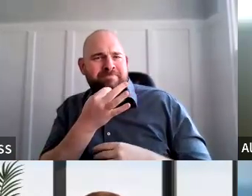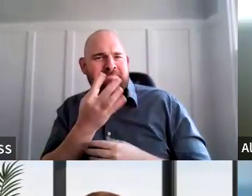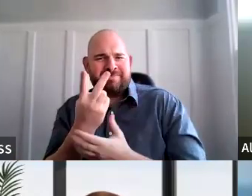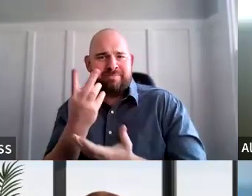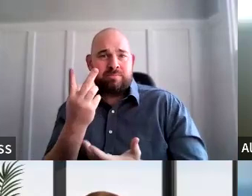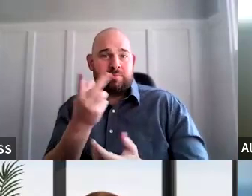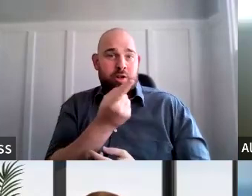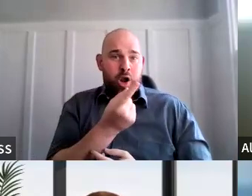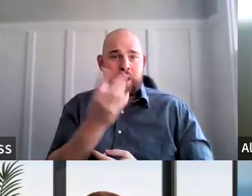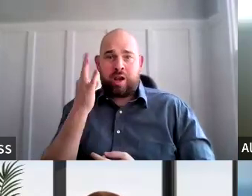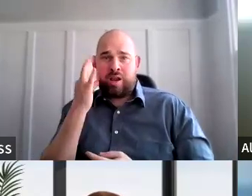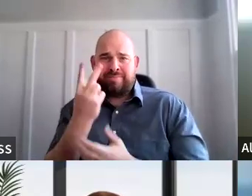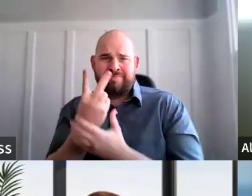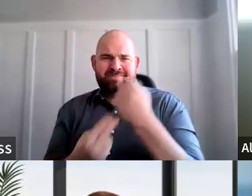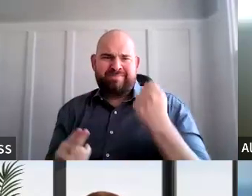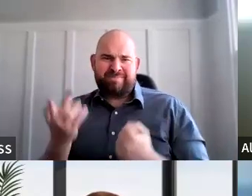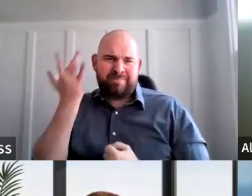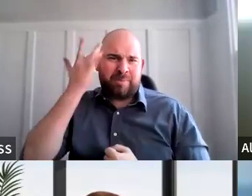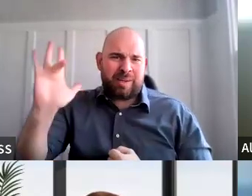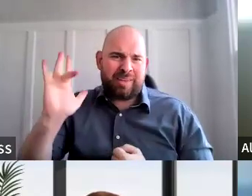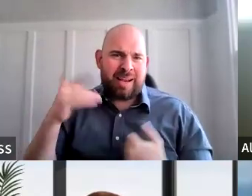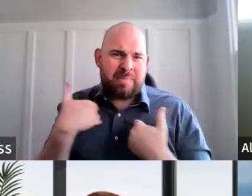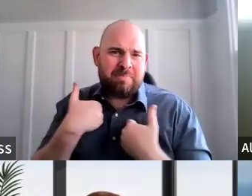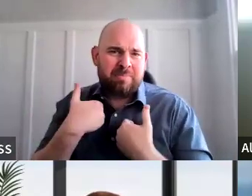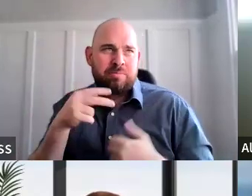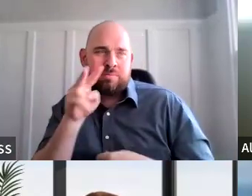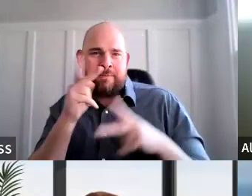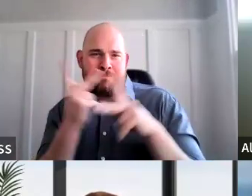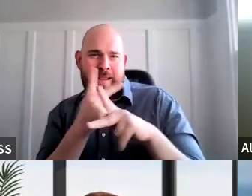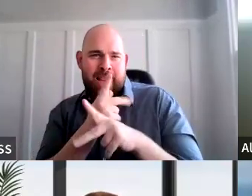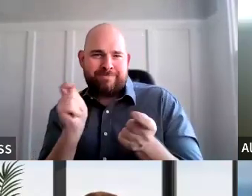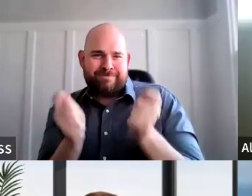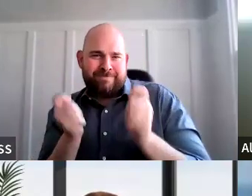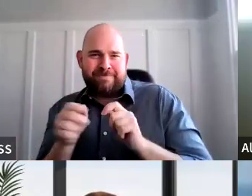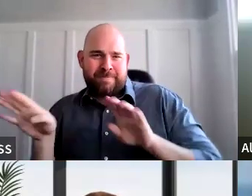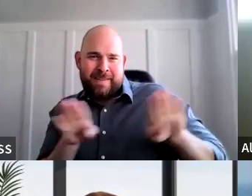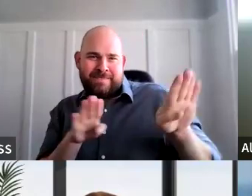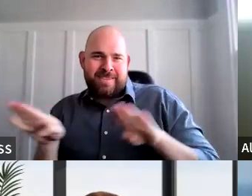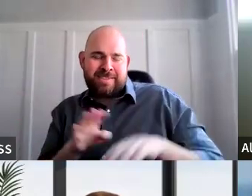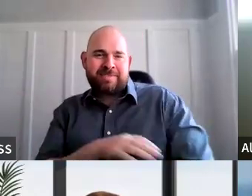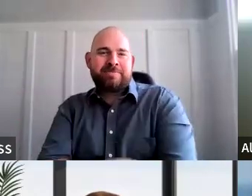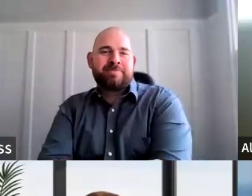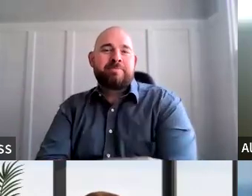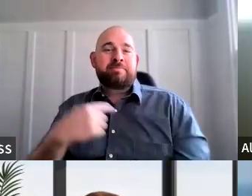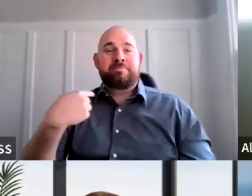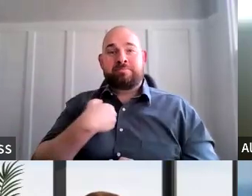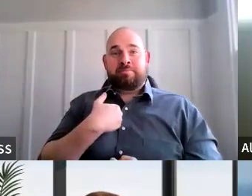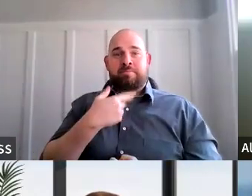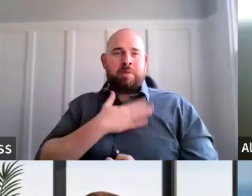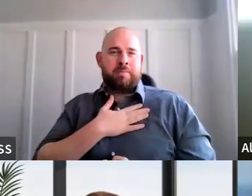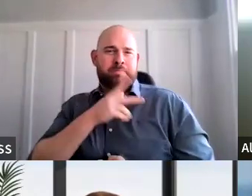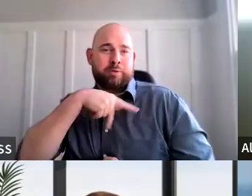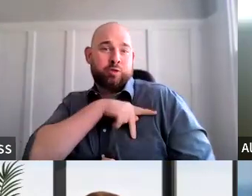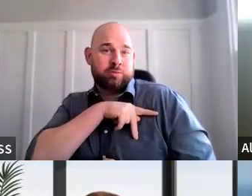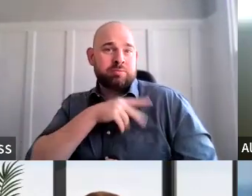up and nudge them on their leg or jump on their lap. Uh, Cats and dogs are very smart, and they will be able